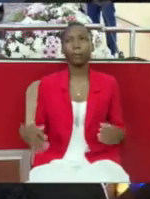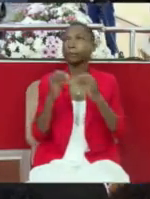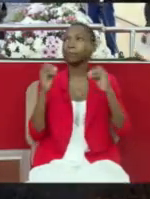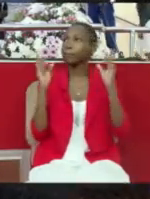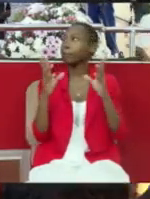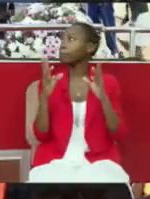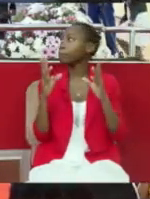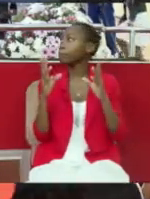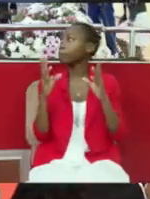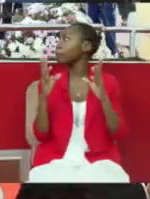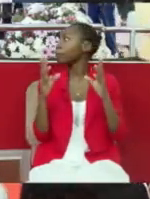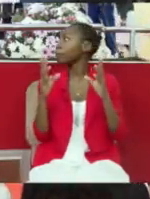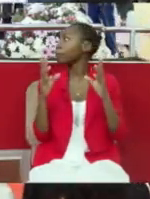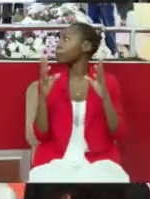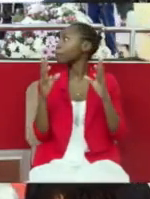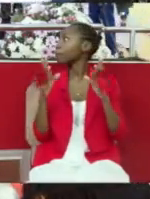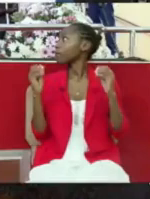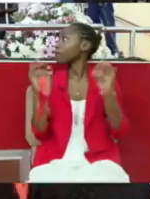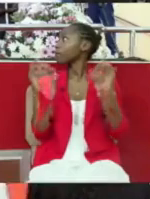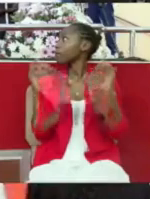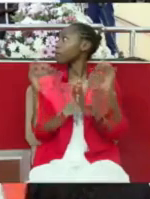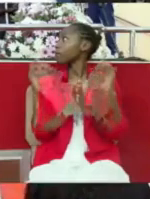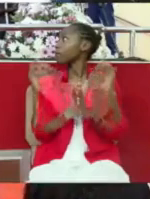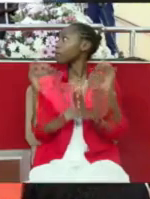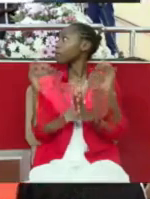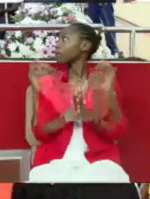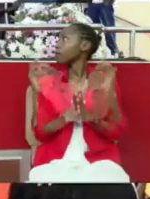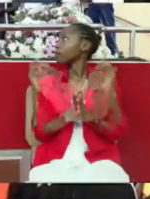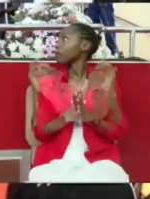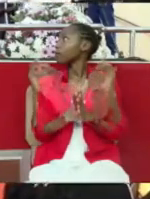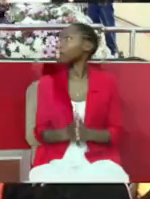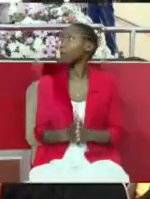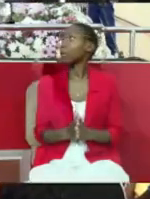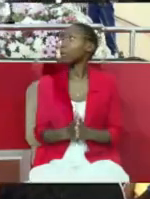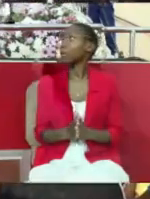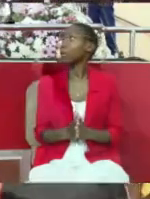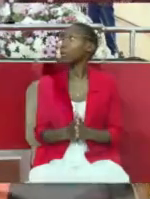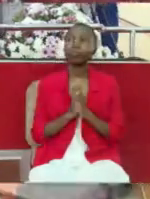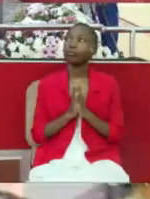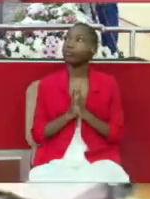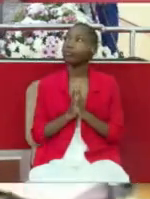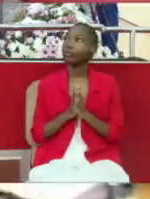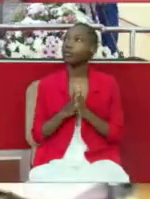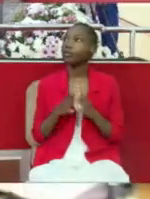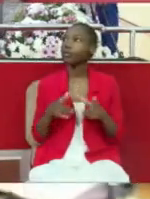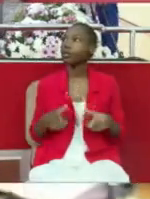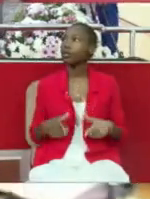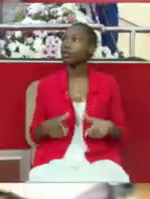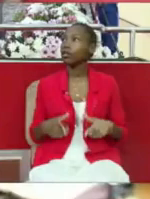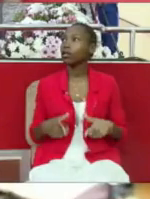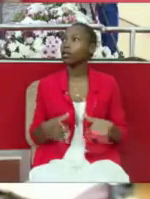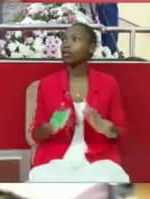Hallelujah. Hallelujah. Just walk close to someone. Tembe let them pray for you. Wacha kuombea. So that you can know everything that you have. Ili